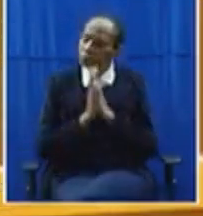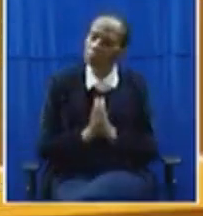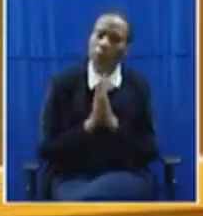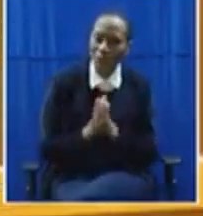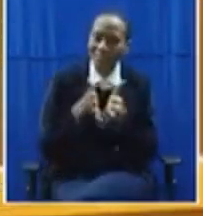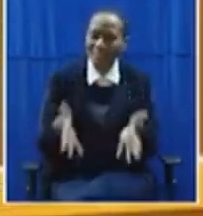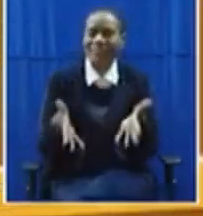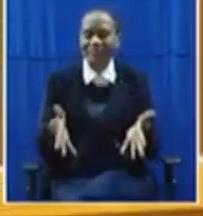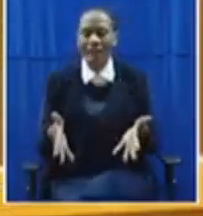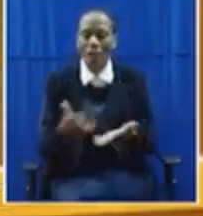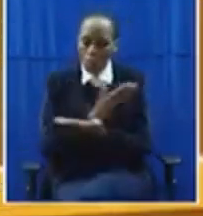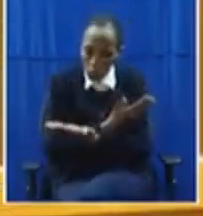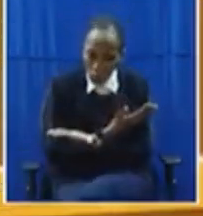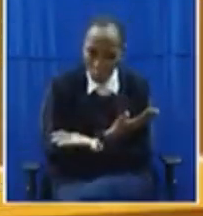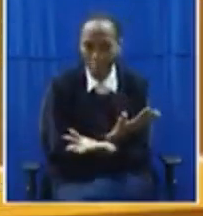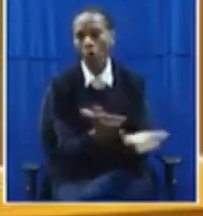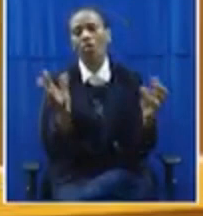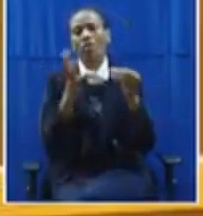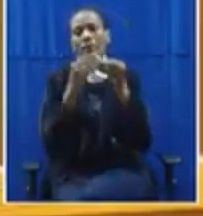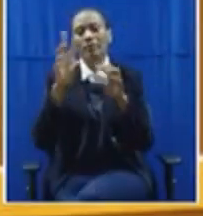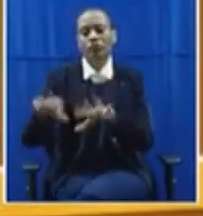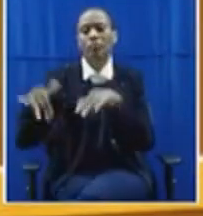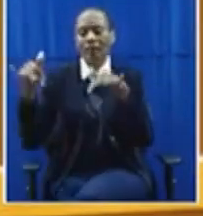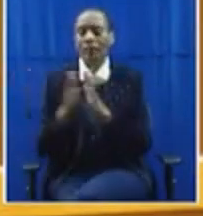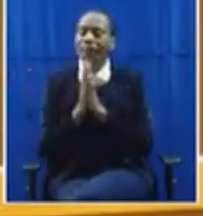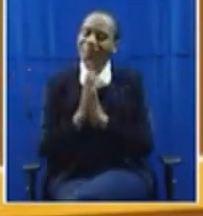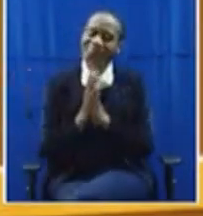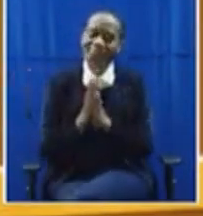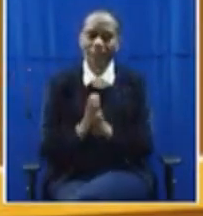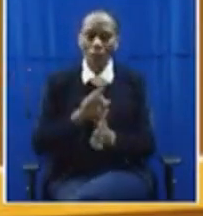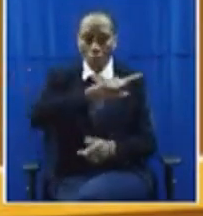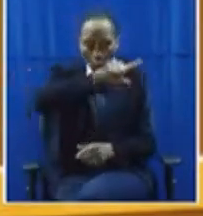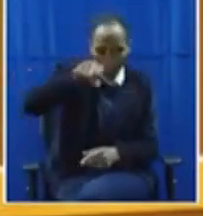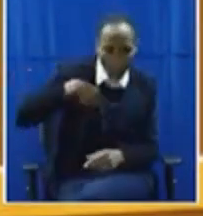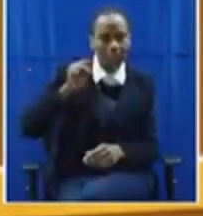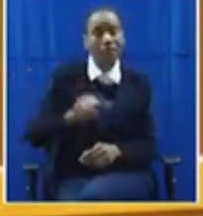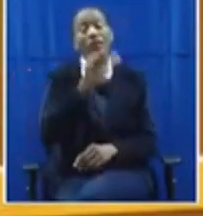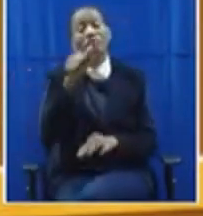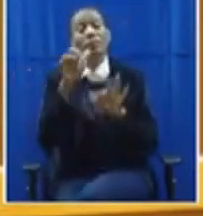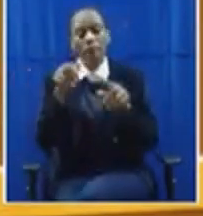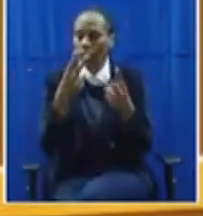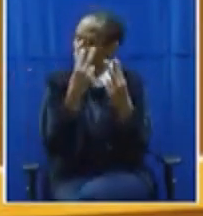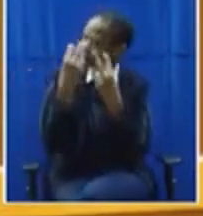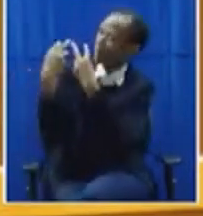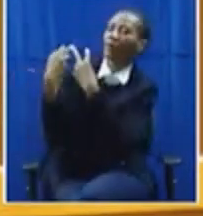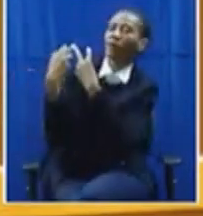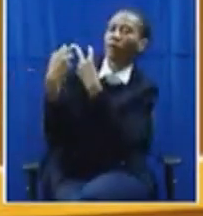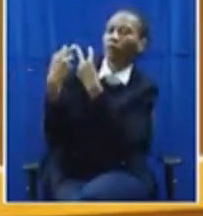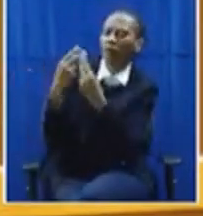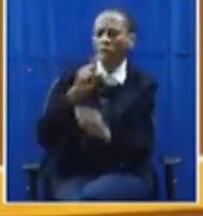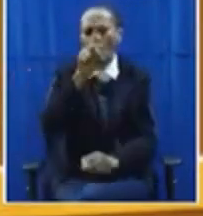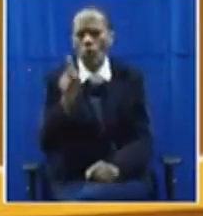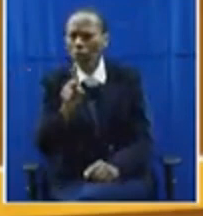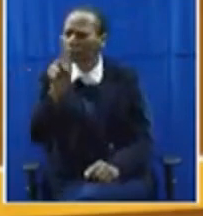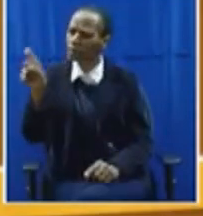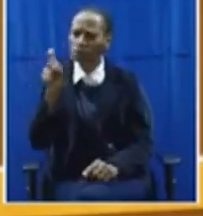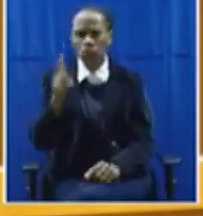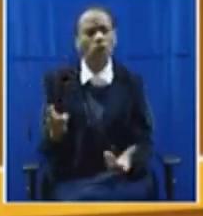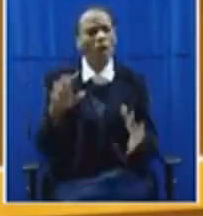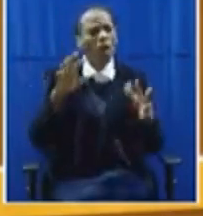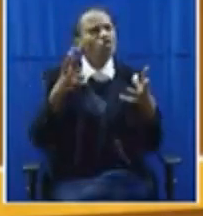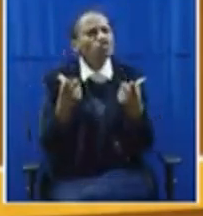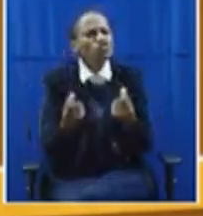now to everyone in this house that we as South Africans need to look back. We need to ask, what will make